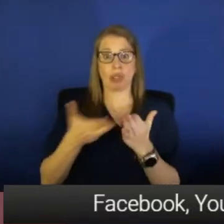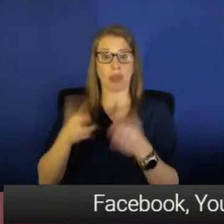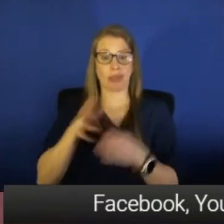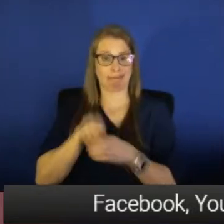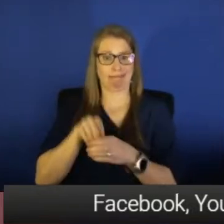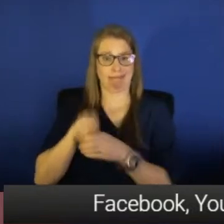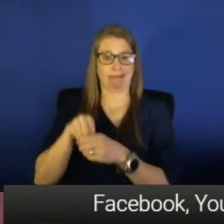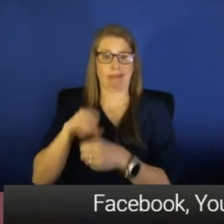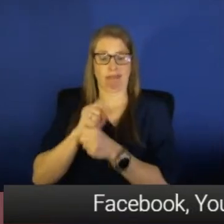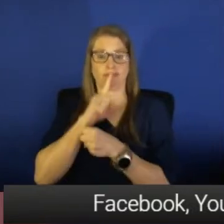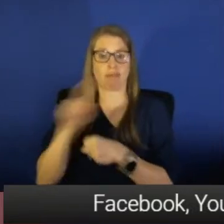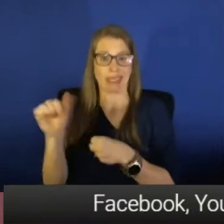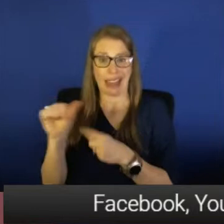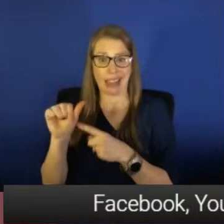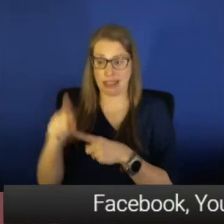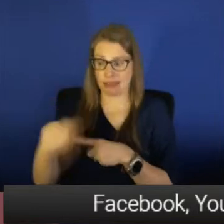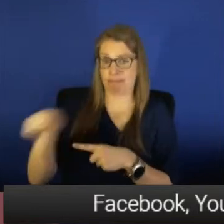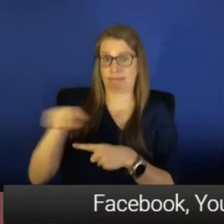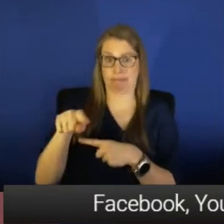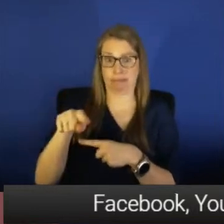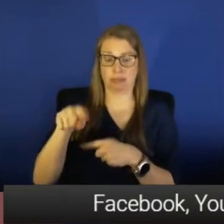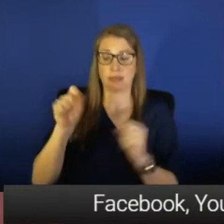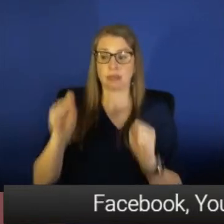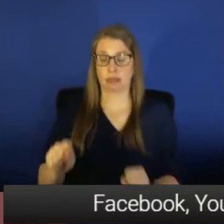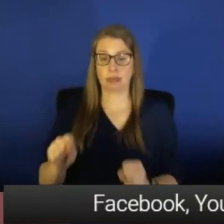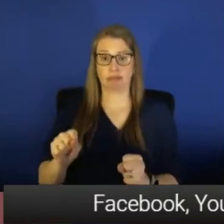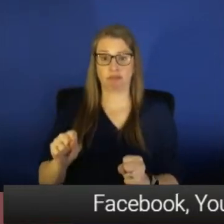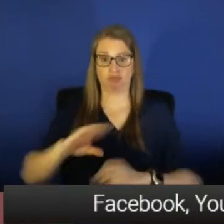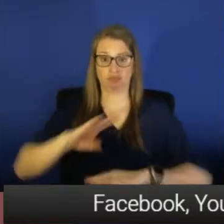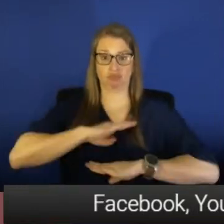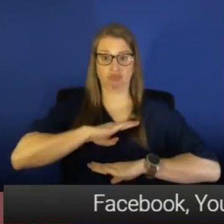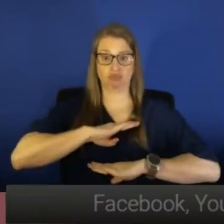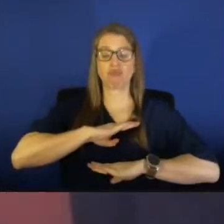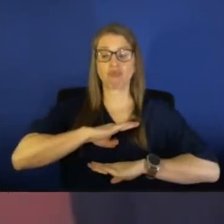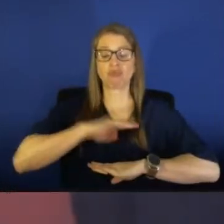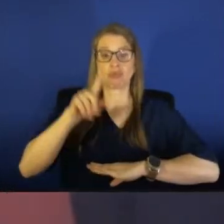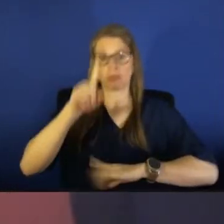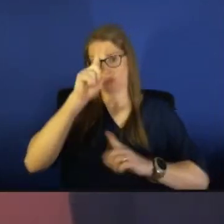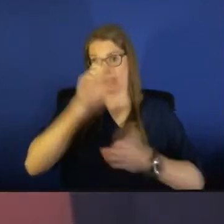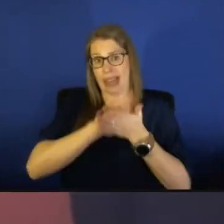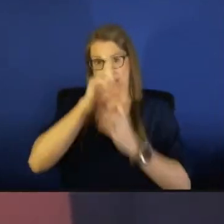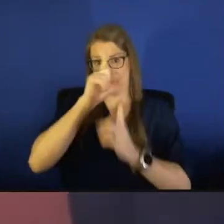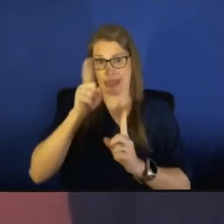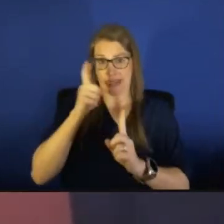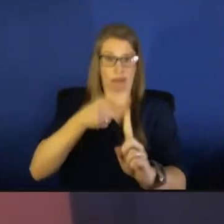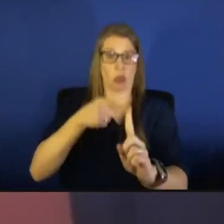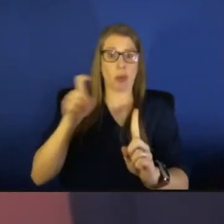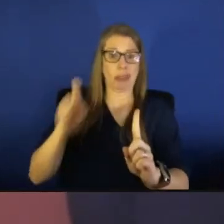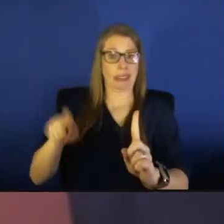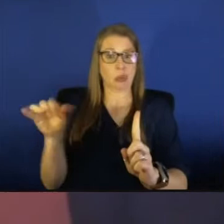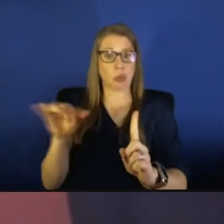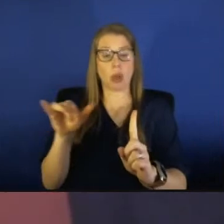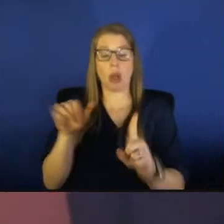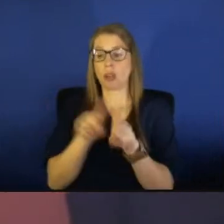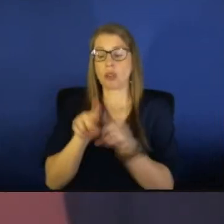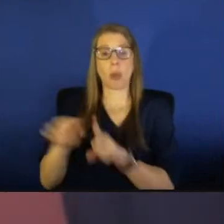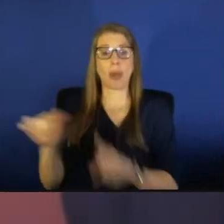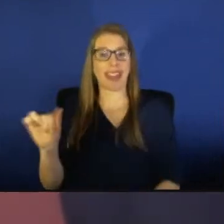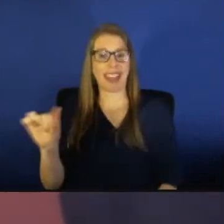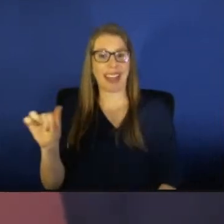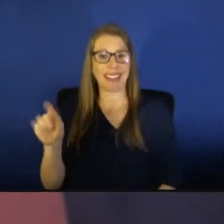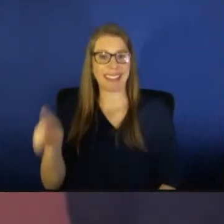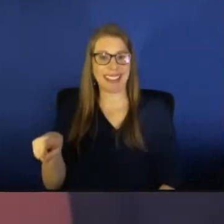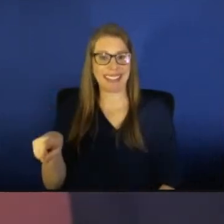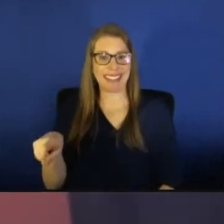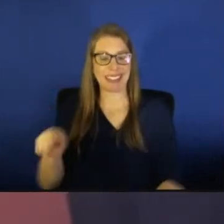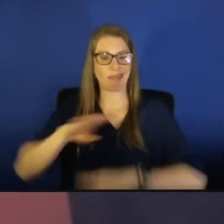these athletes can meet their academic needs as well as meet their athletic needs, which